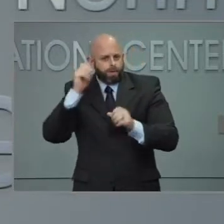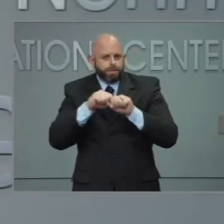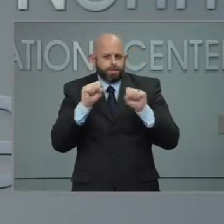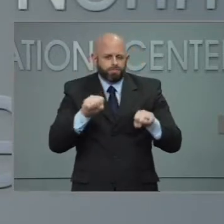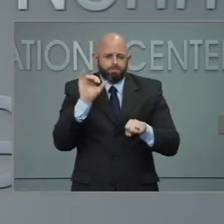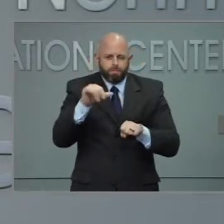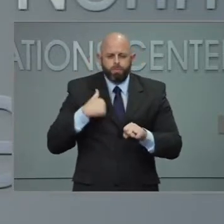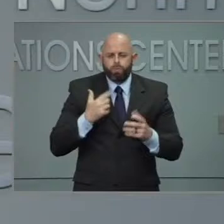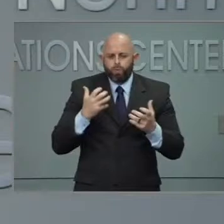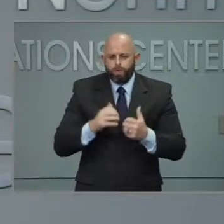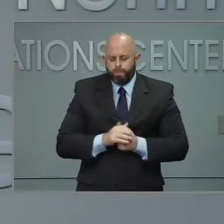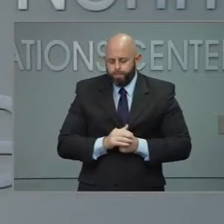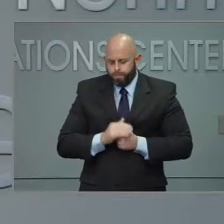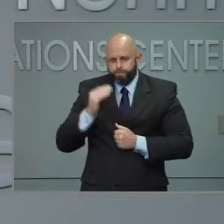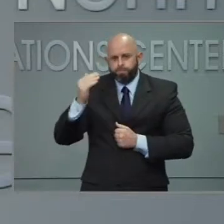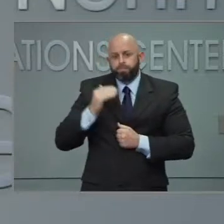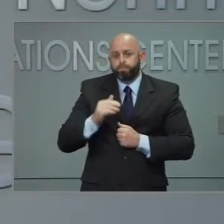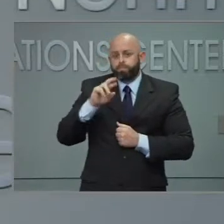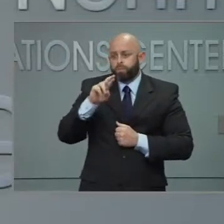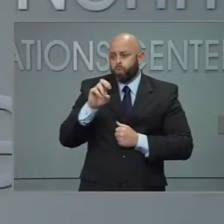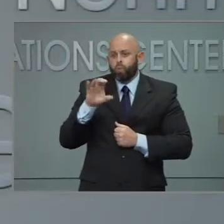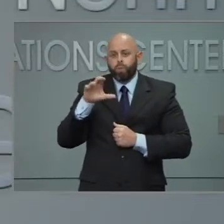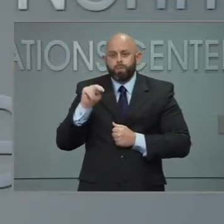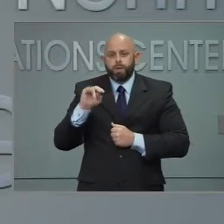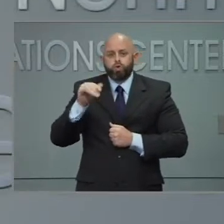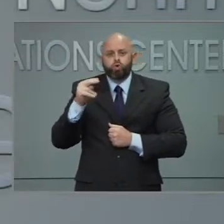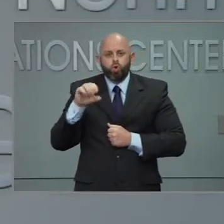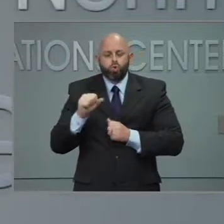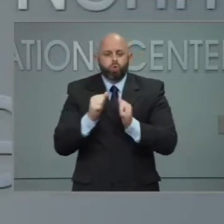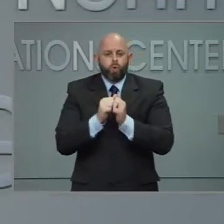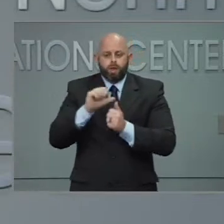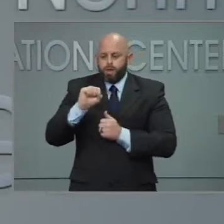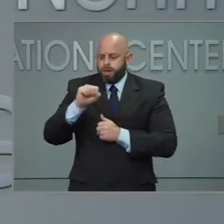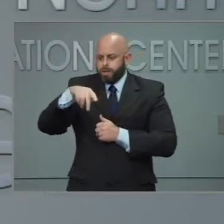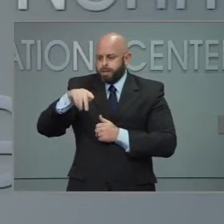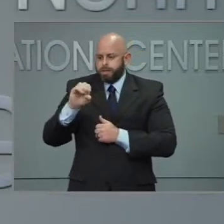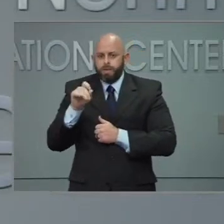Our next question is from Reuben Jones of Spectrum News.